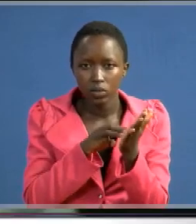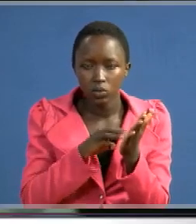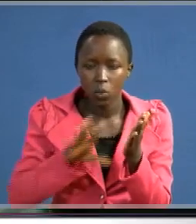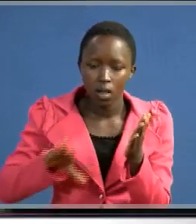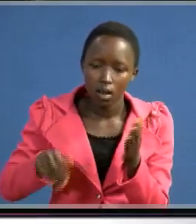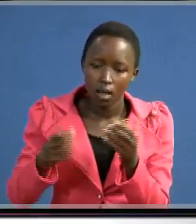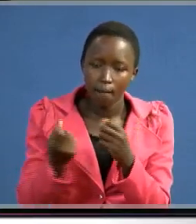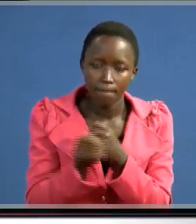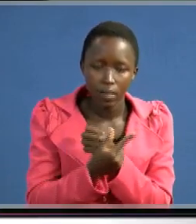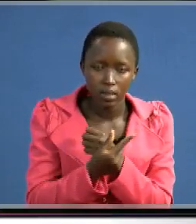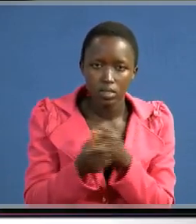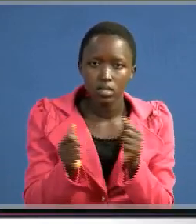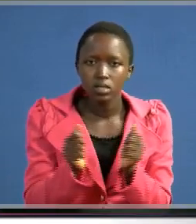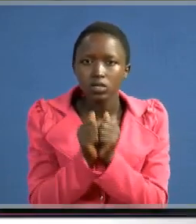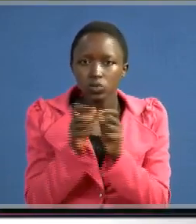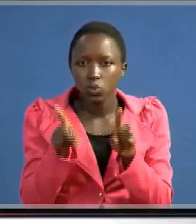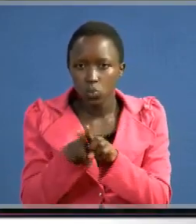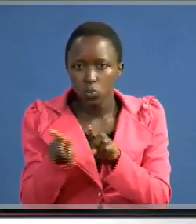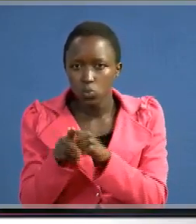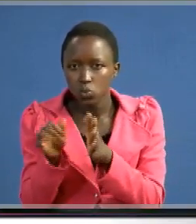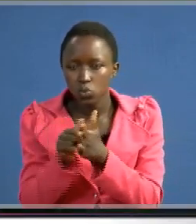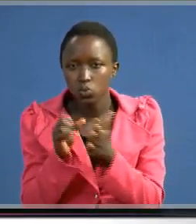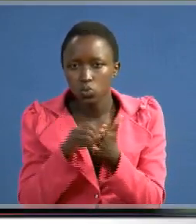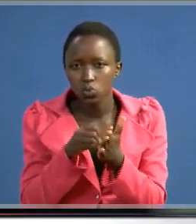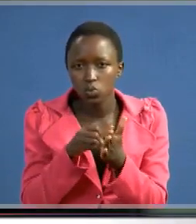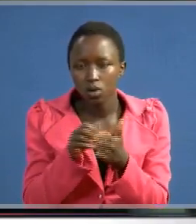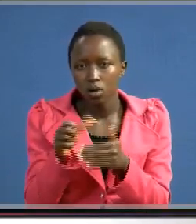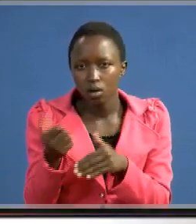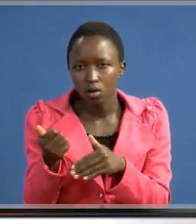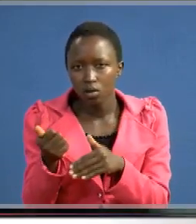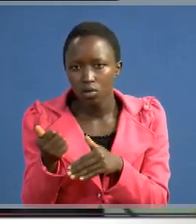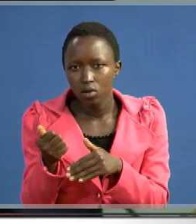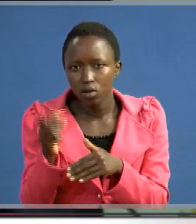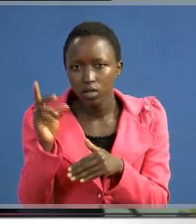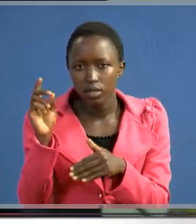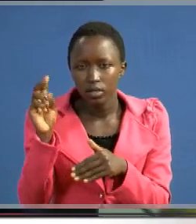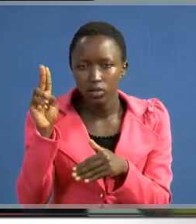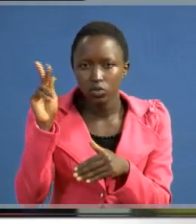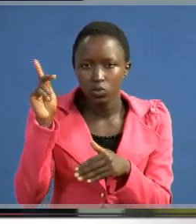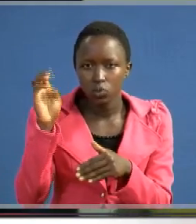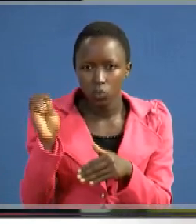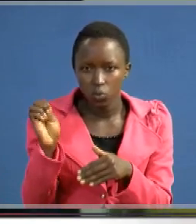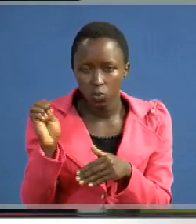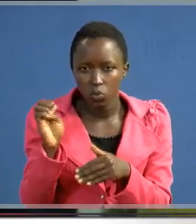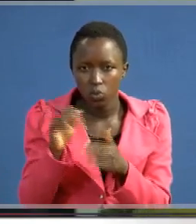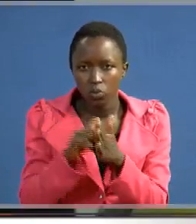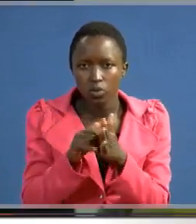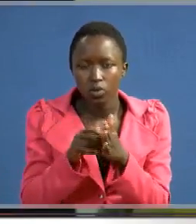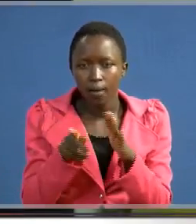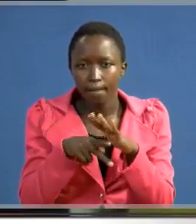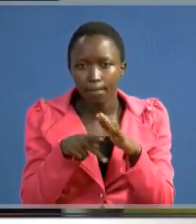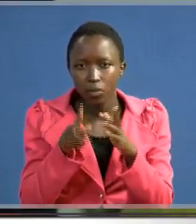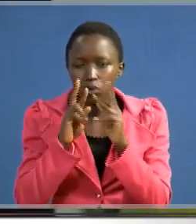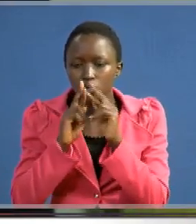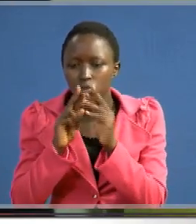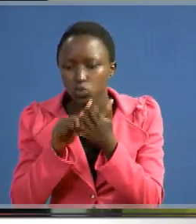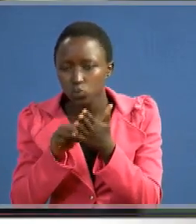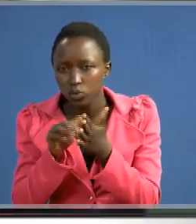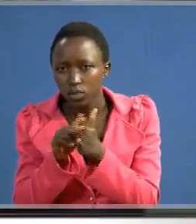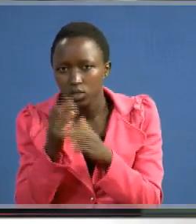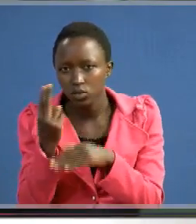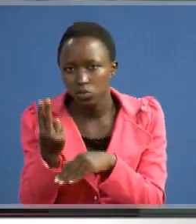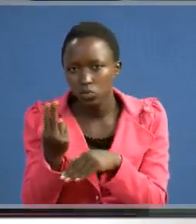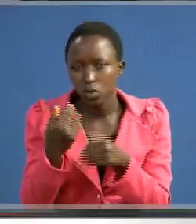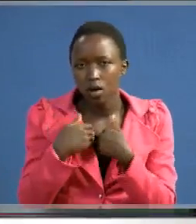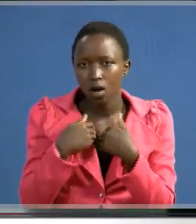last month. The accident also involved her Botswana's counterpart, Duke Limpoko. Our primary reports indicate that the